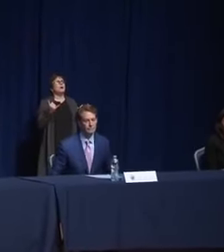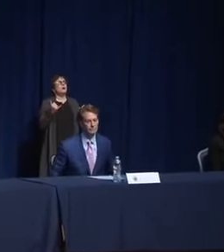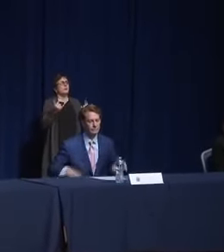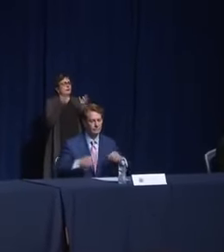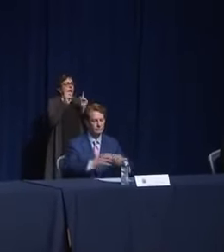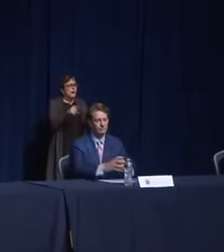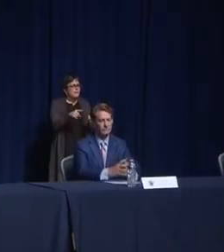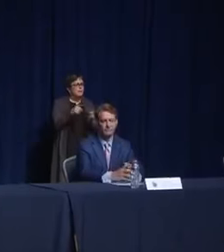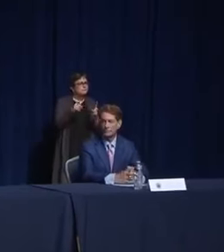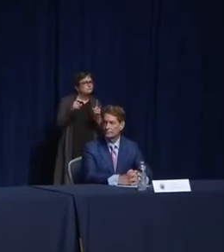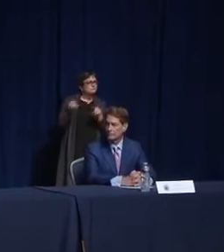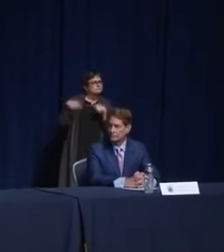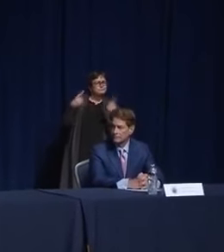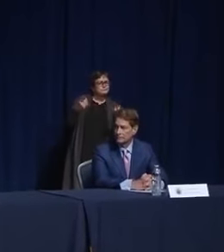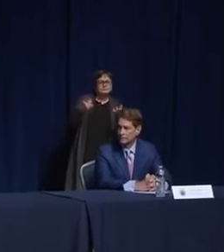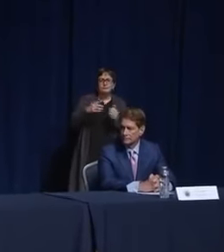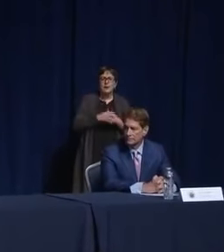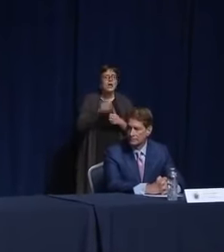think I